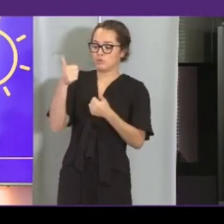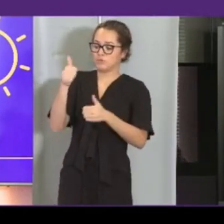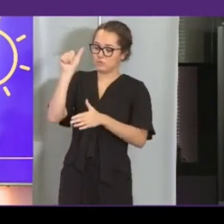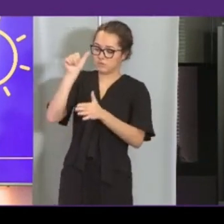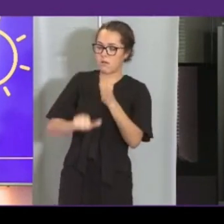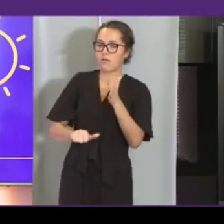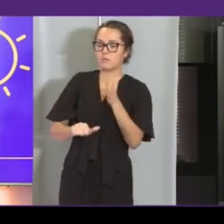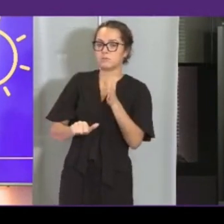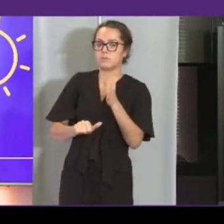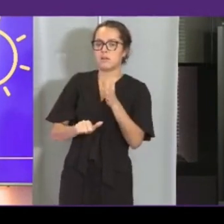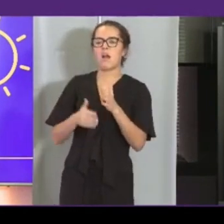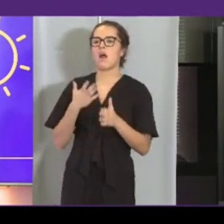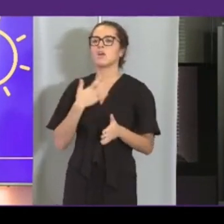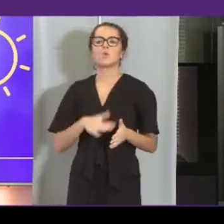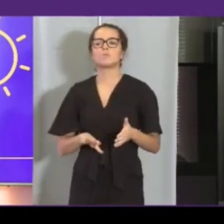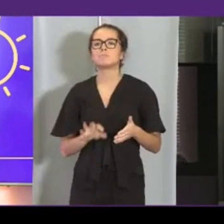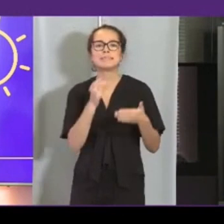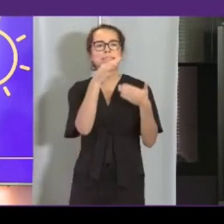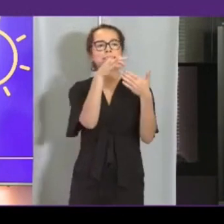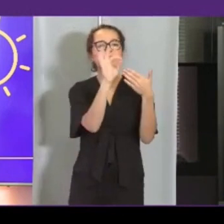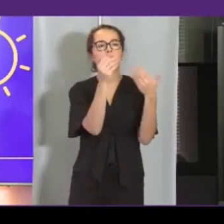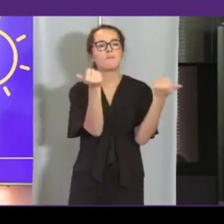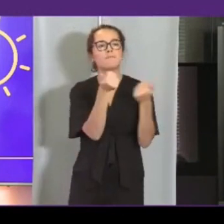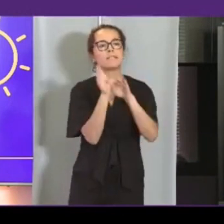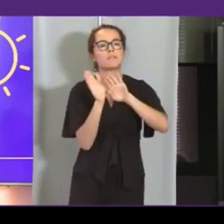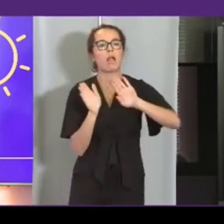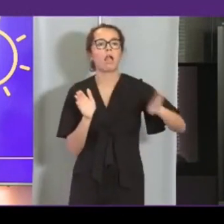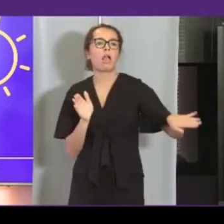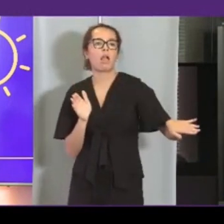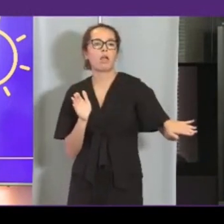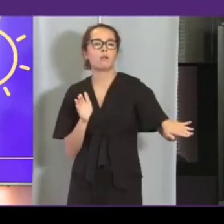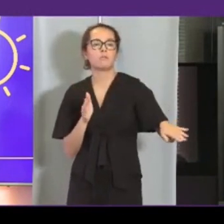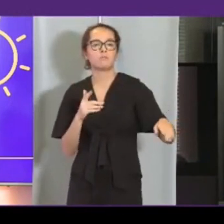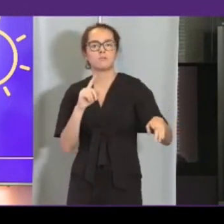conversations rather than just a tick boxing exercise when you first join.